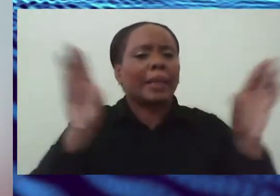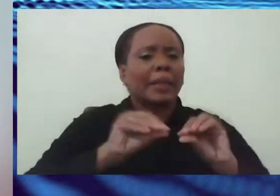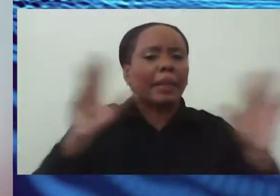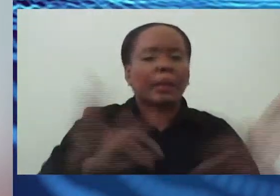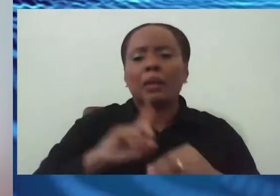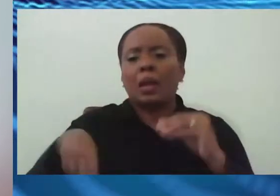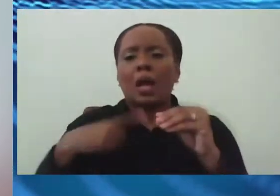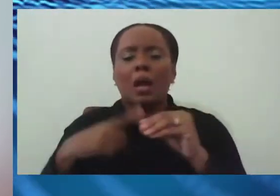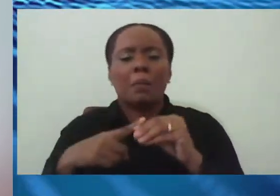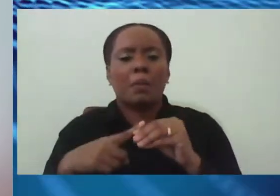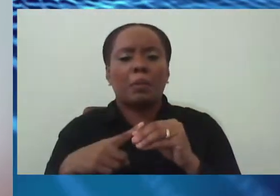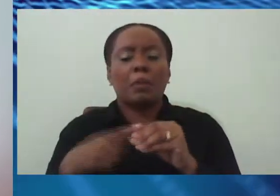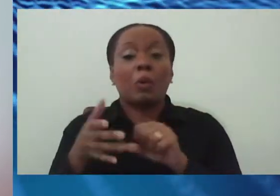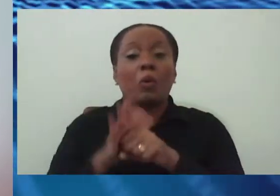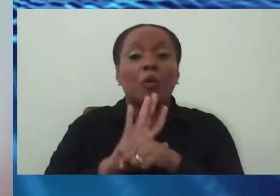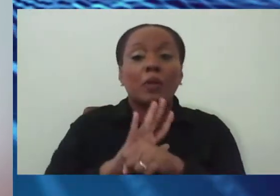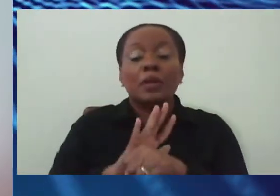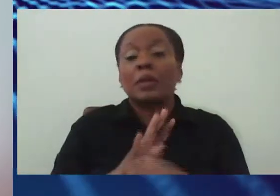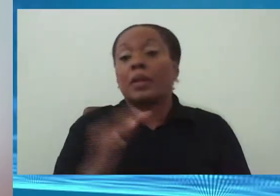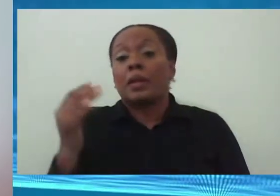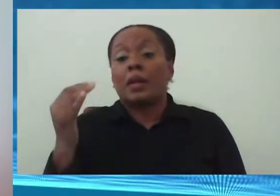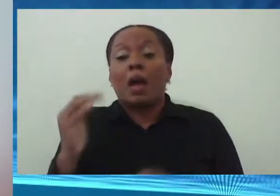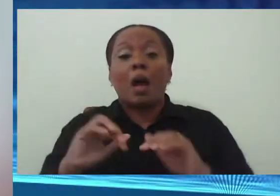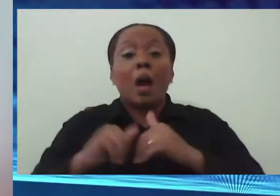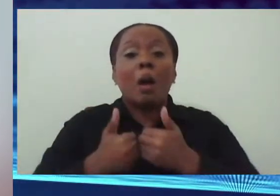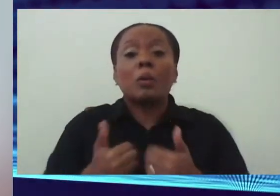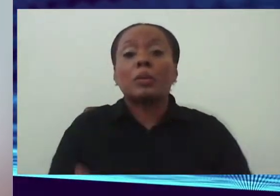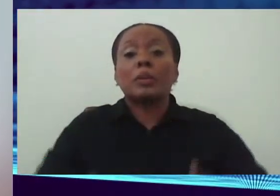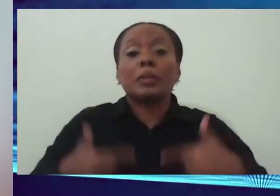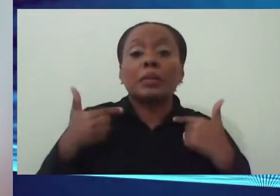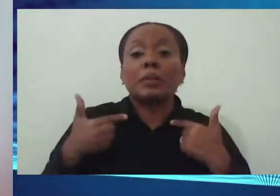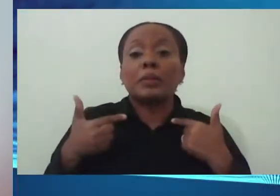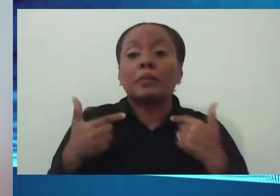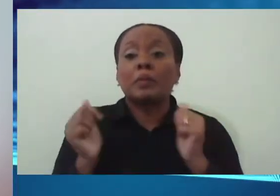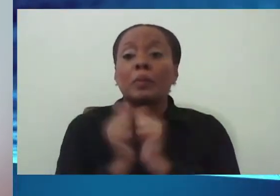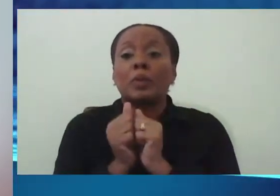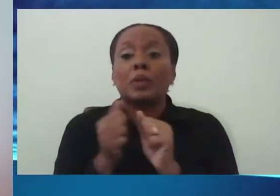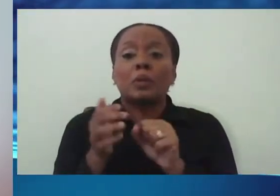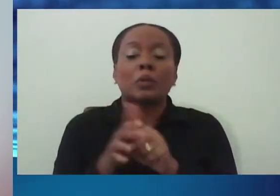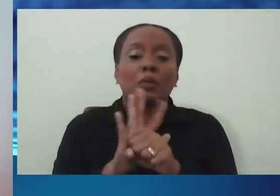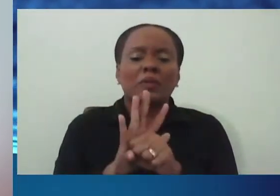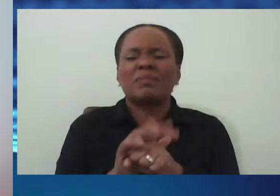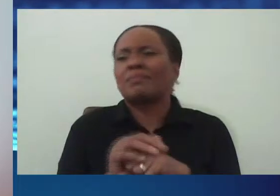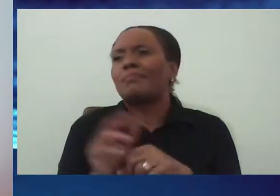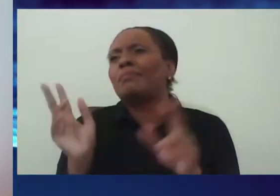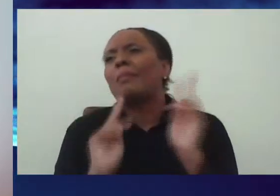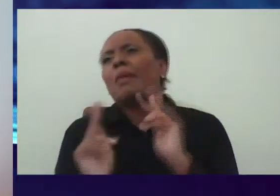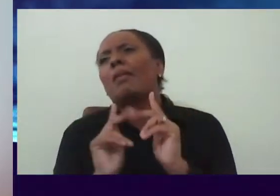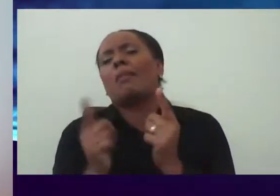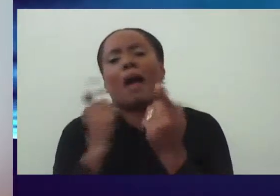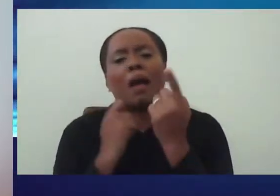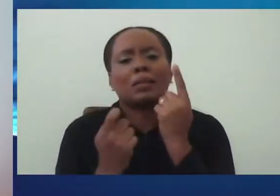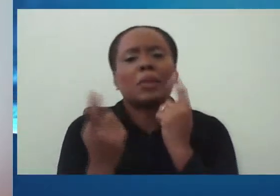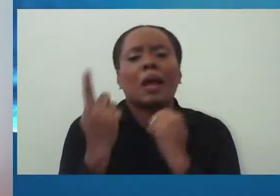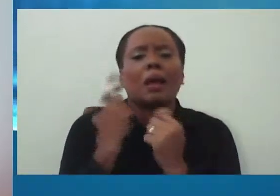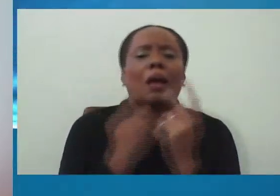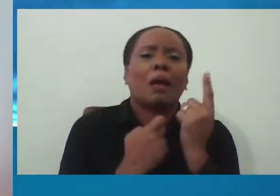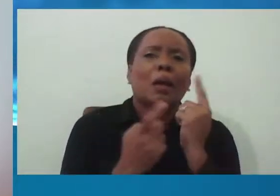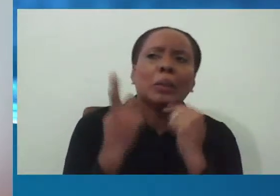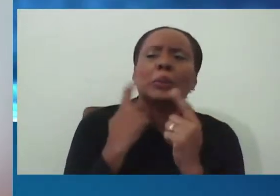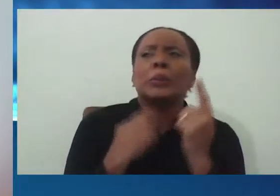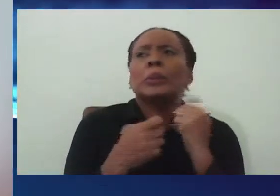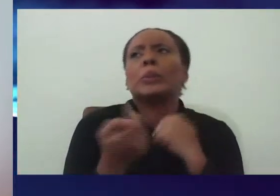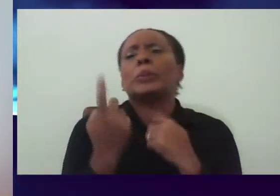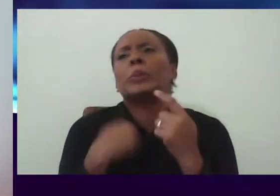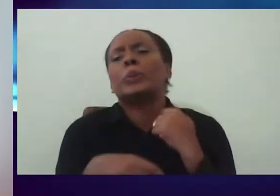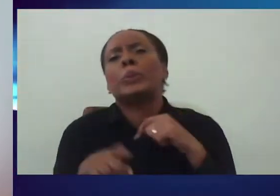COVID means. We get all kinds of questions. I think at the